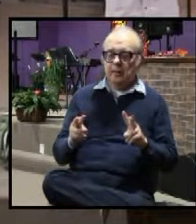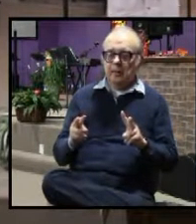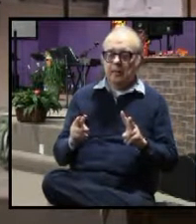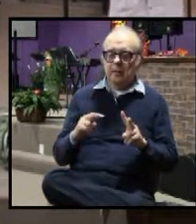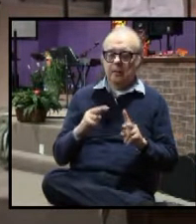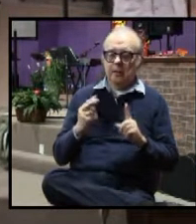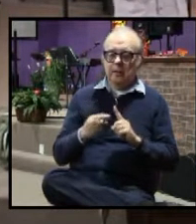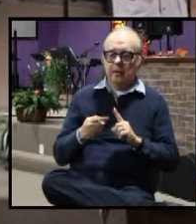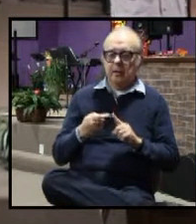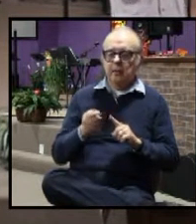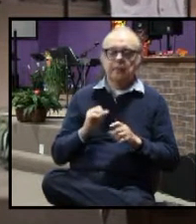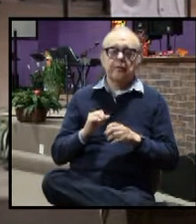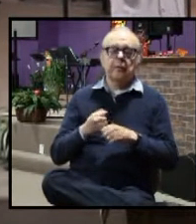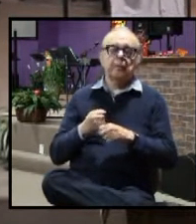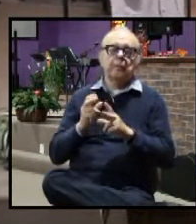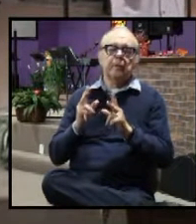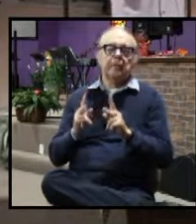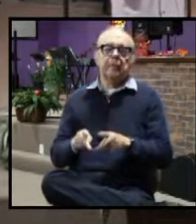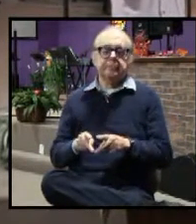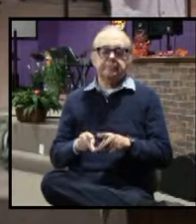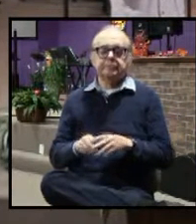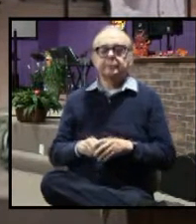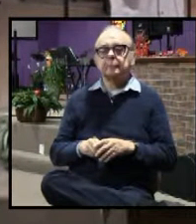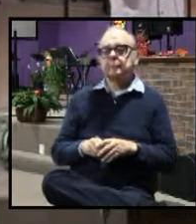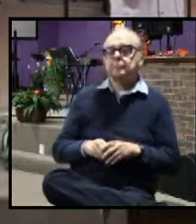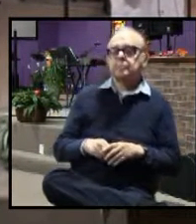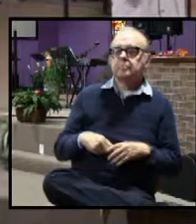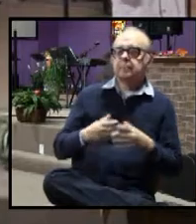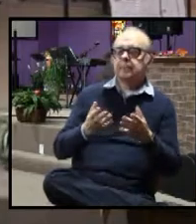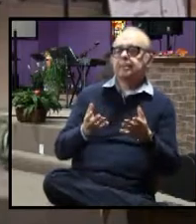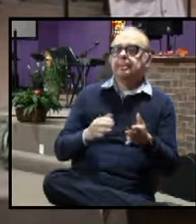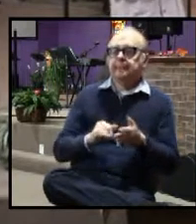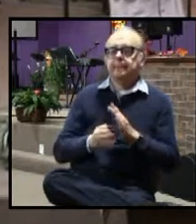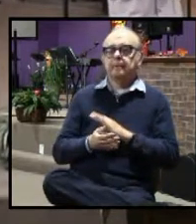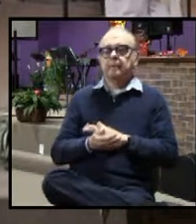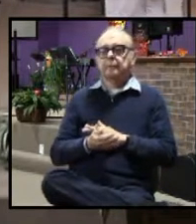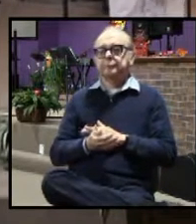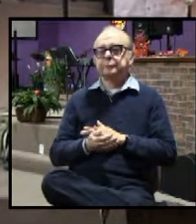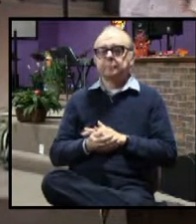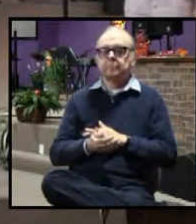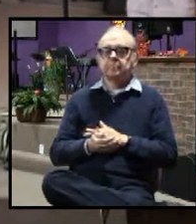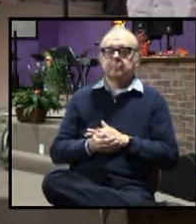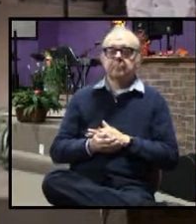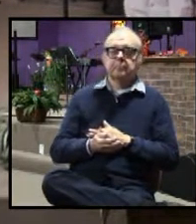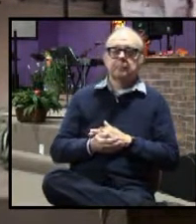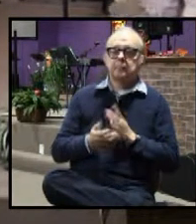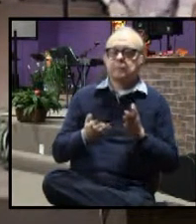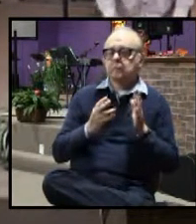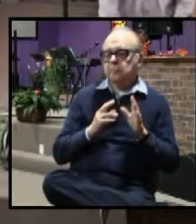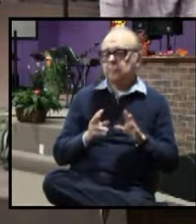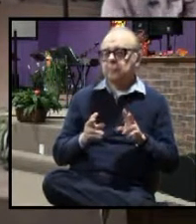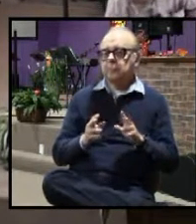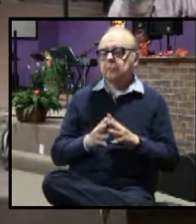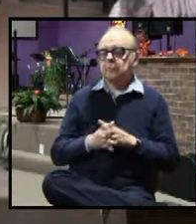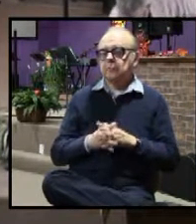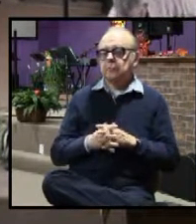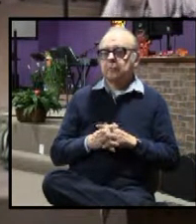at the point of view from the Creator. So what I want you to do this morning is I want